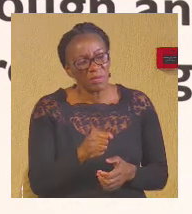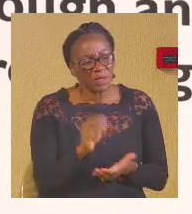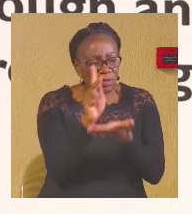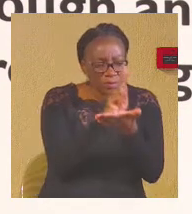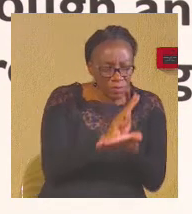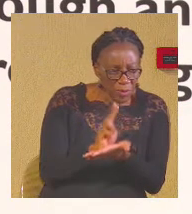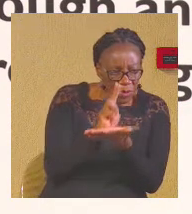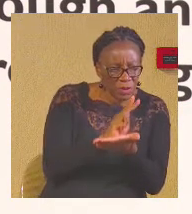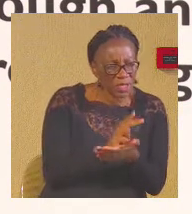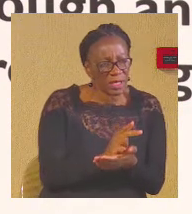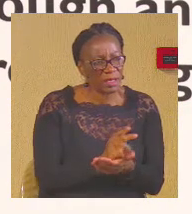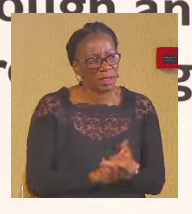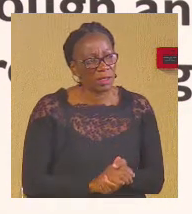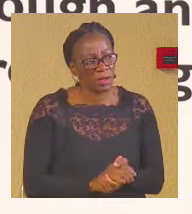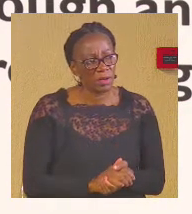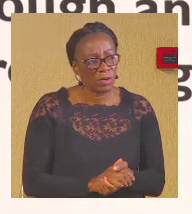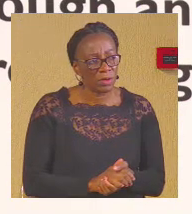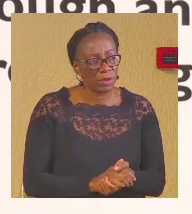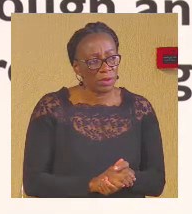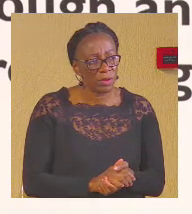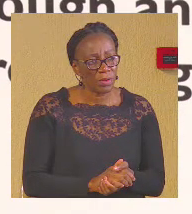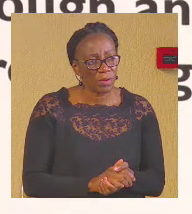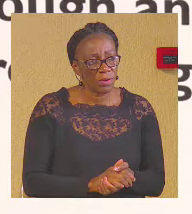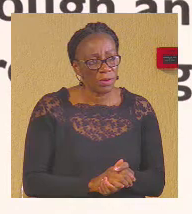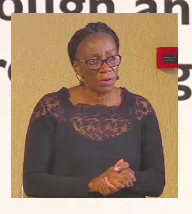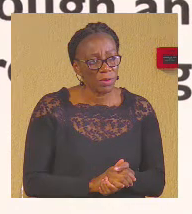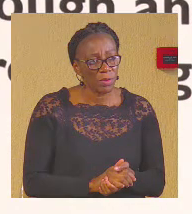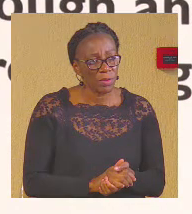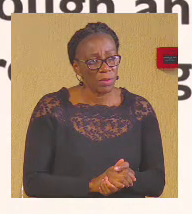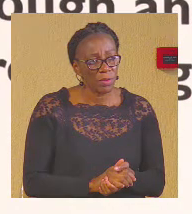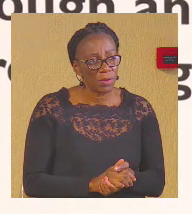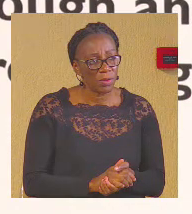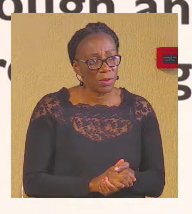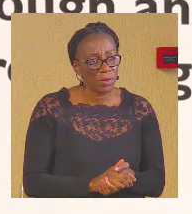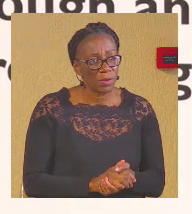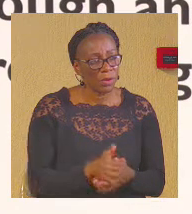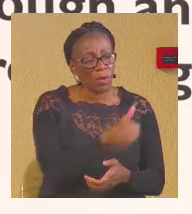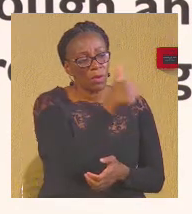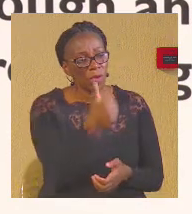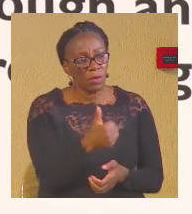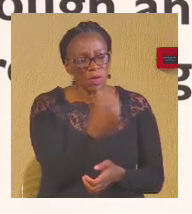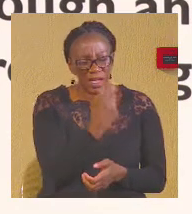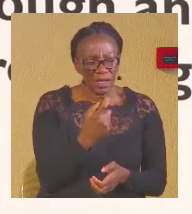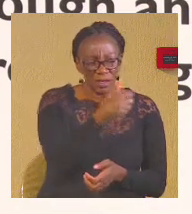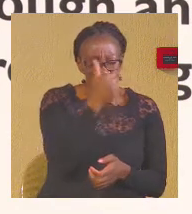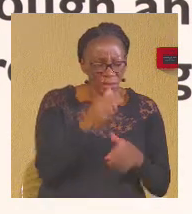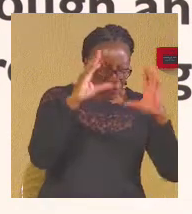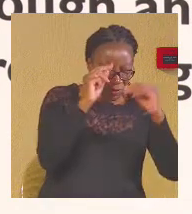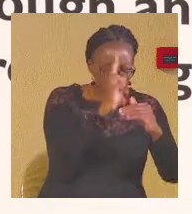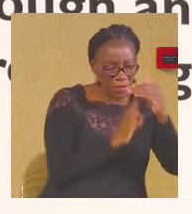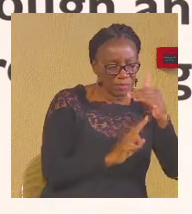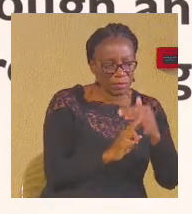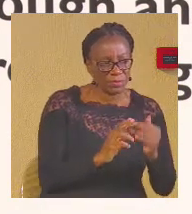be a boutique, and obviously it can be the NWR facilities which we have been putting people